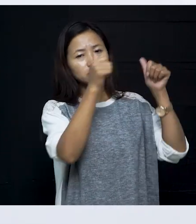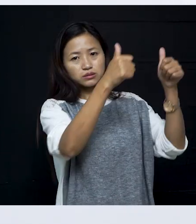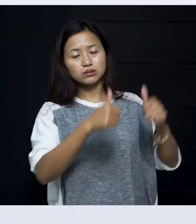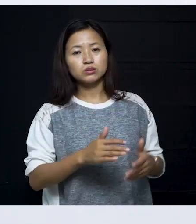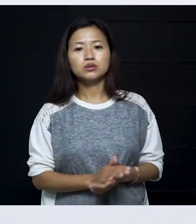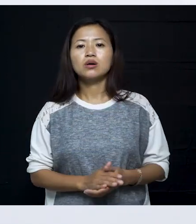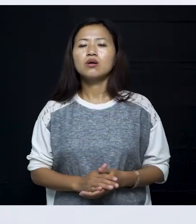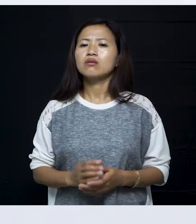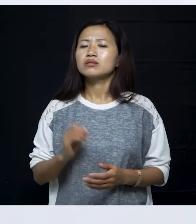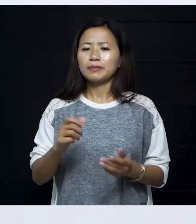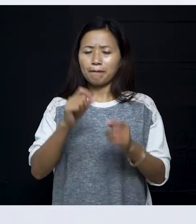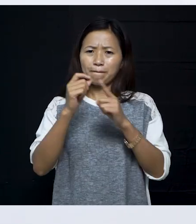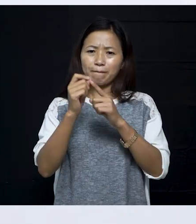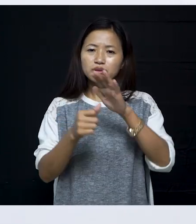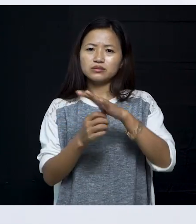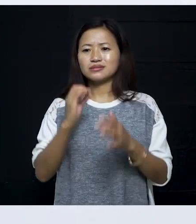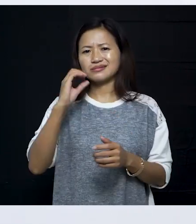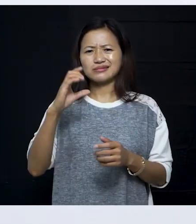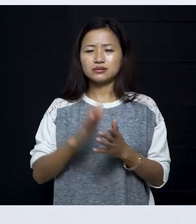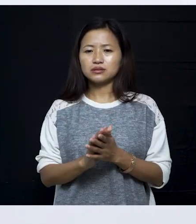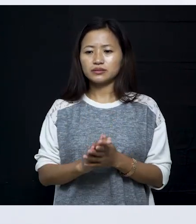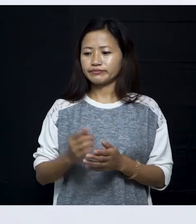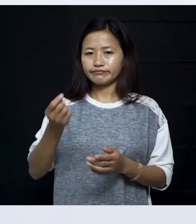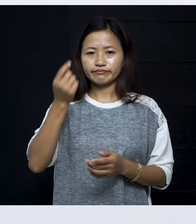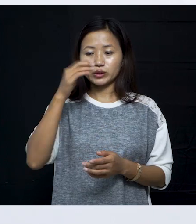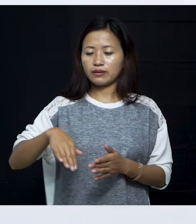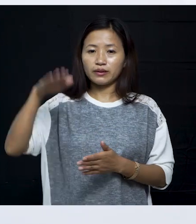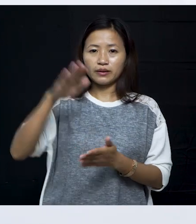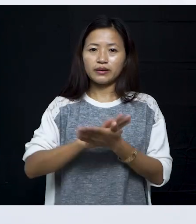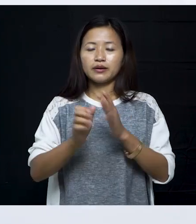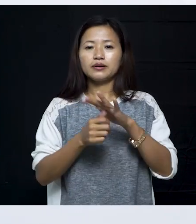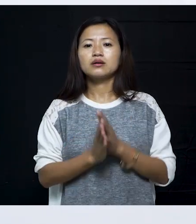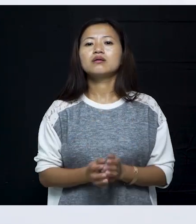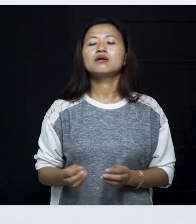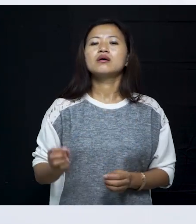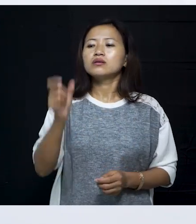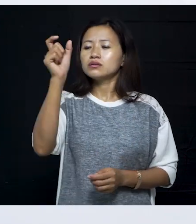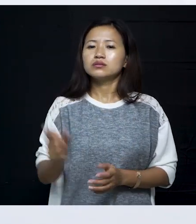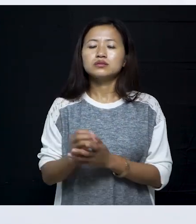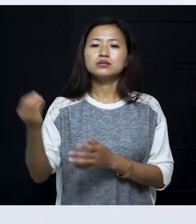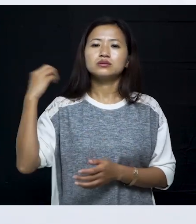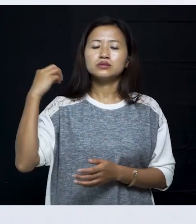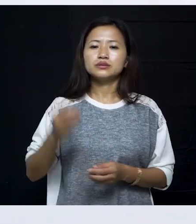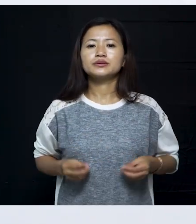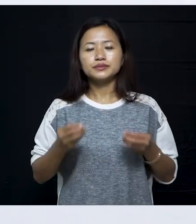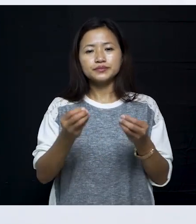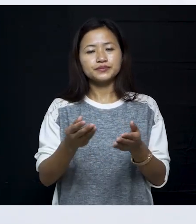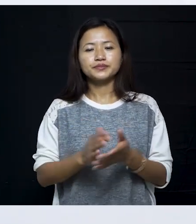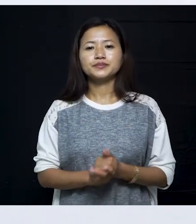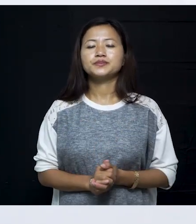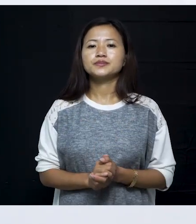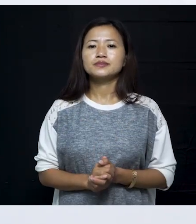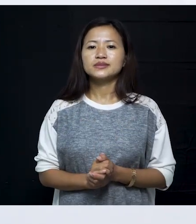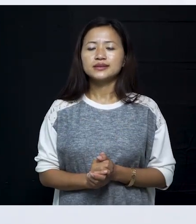your class captain, and so on. So issuing authority should be also given. So supposing, now this